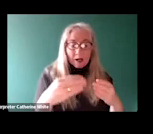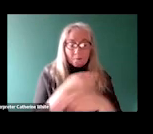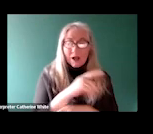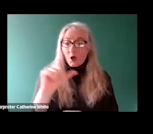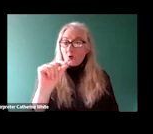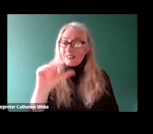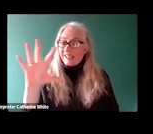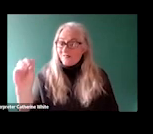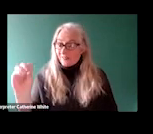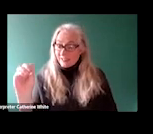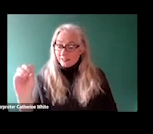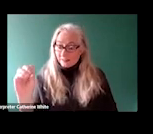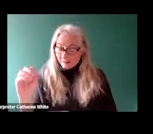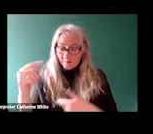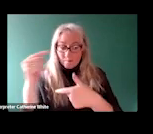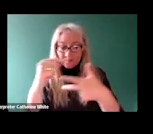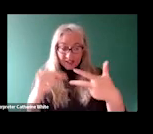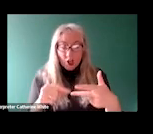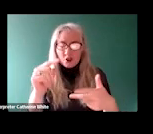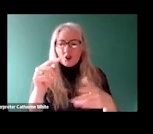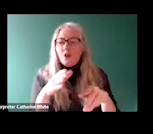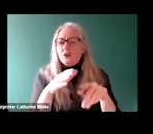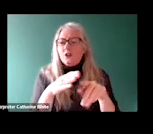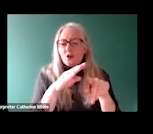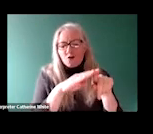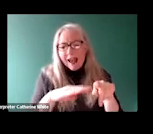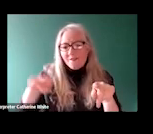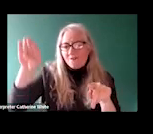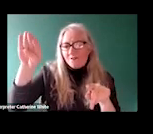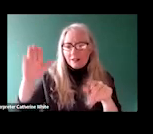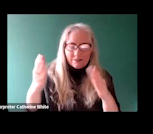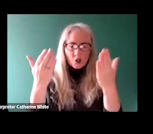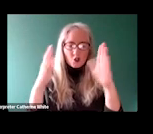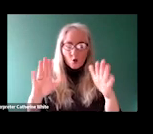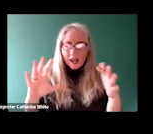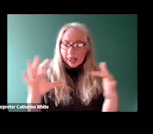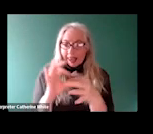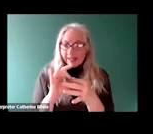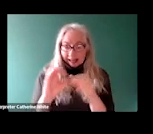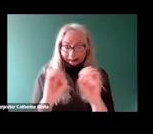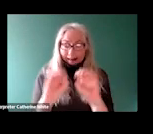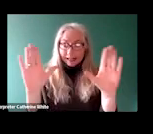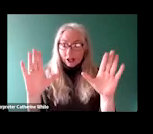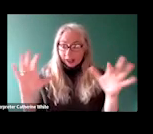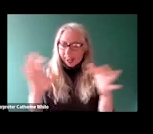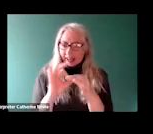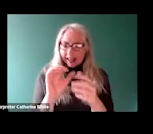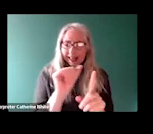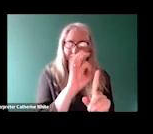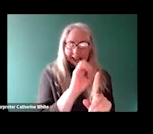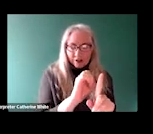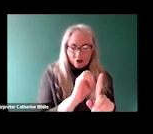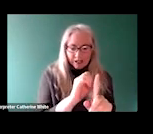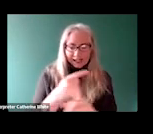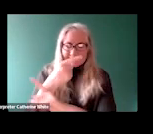2050. And the graph I have on screen is showing the link, the very clear link between aging and